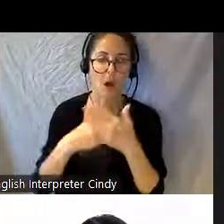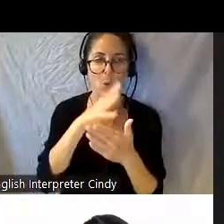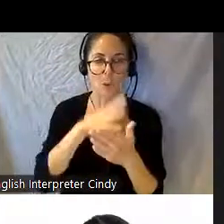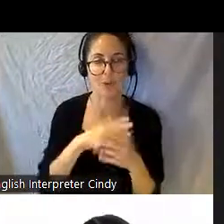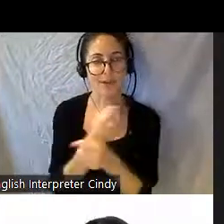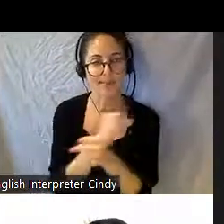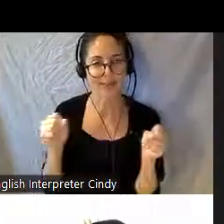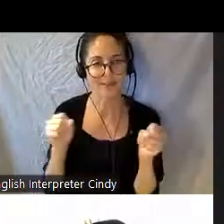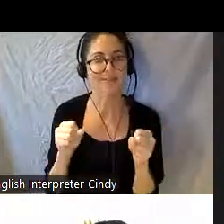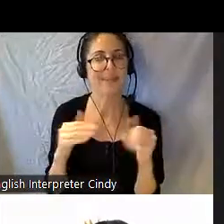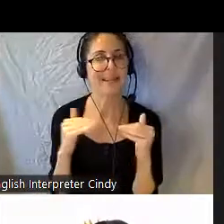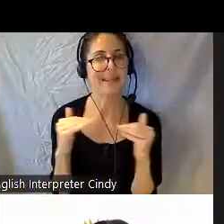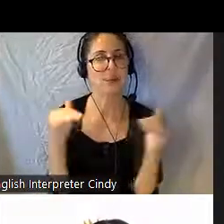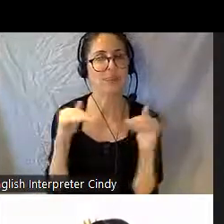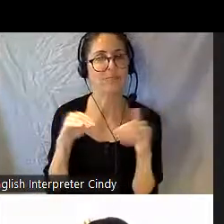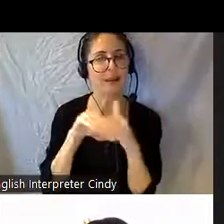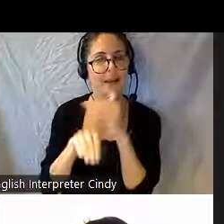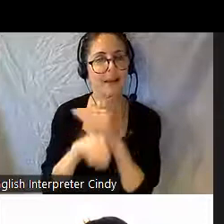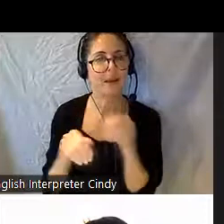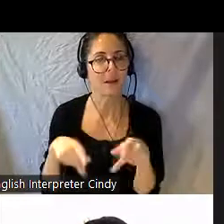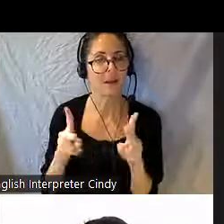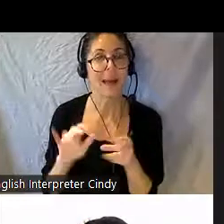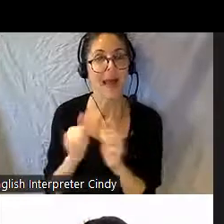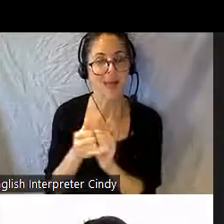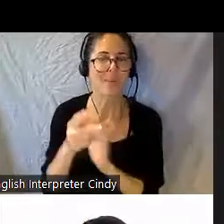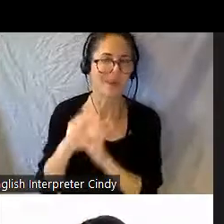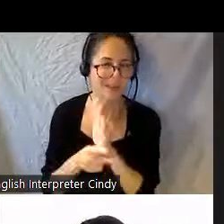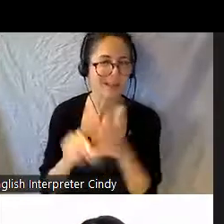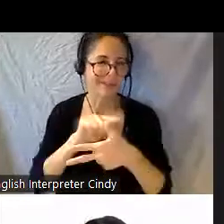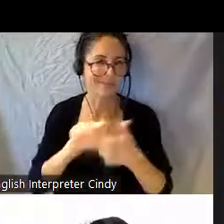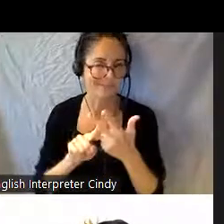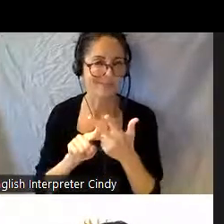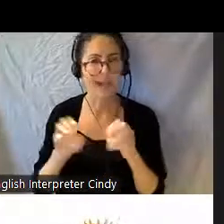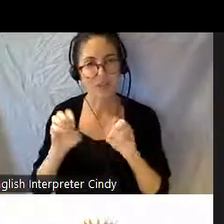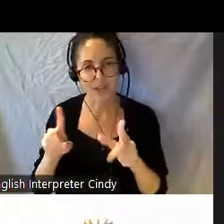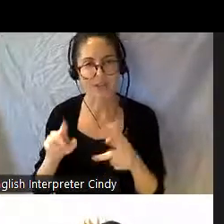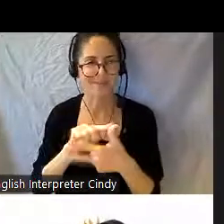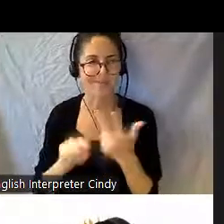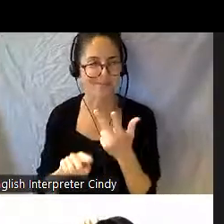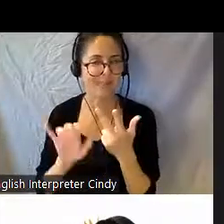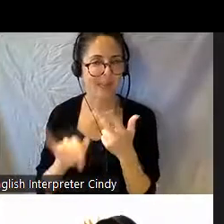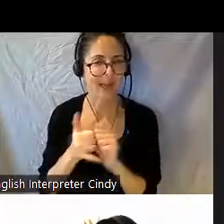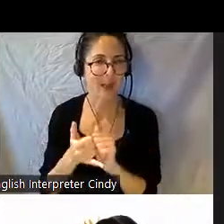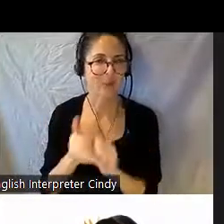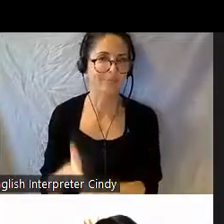opportunities, and we do that through that policy, education, and system coordination as well.